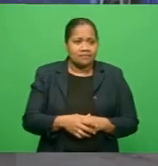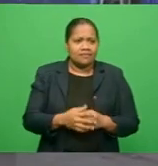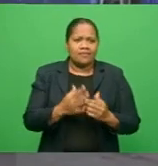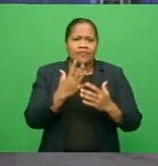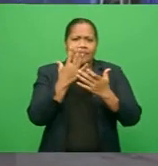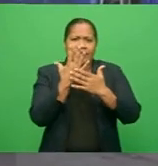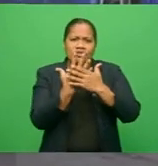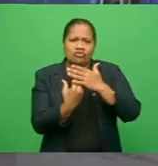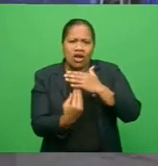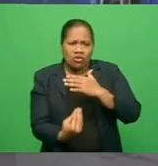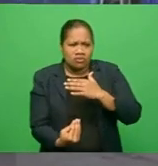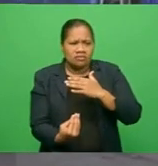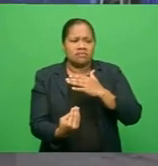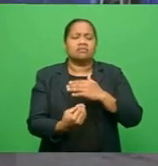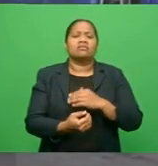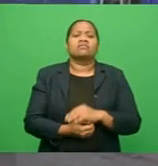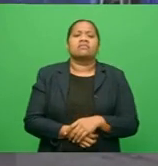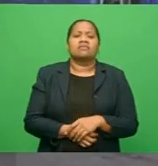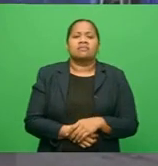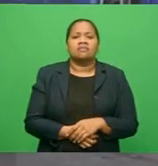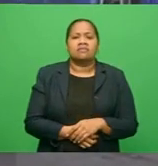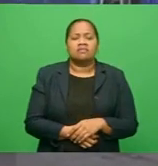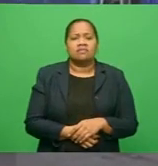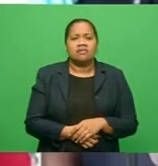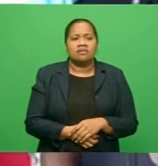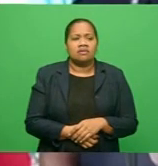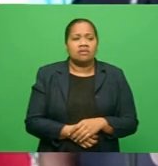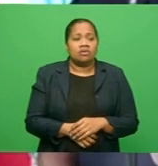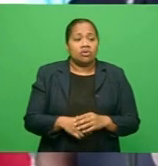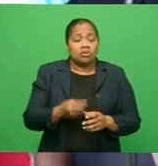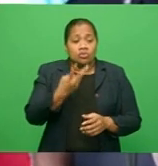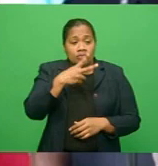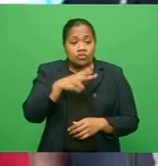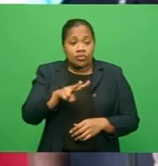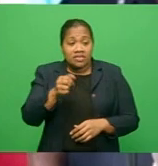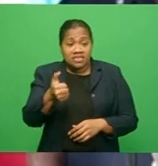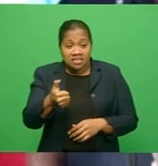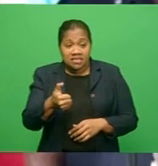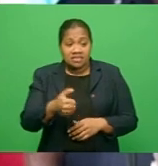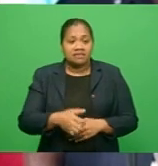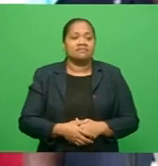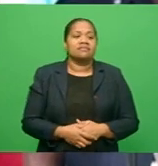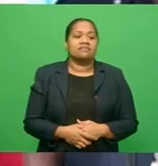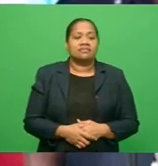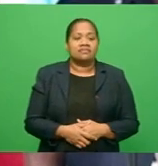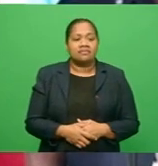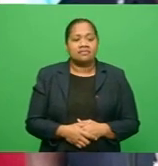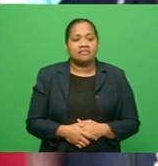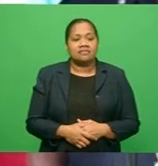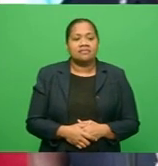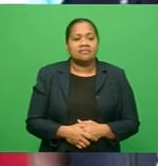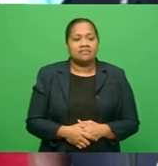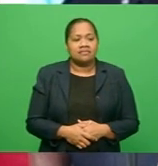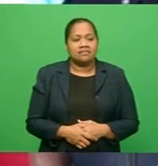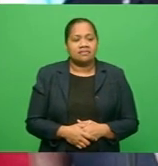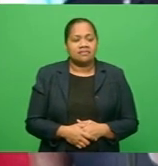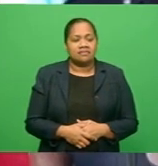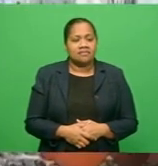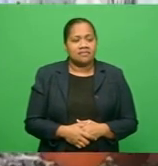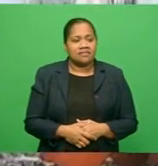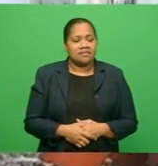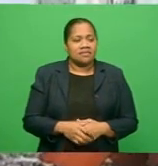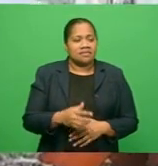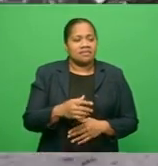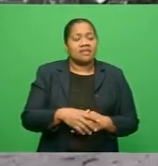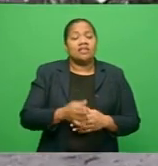related incidents. Of the 26, 17 drowning victims reported from the Western